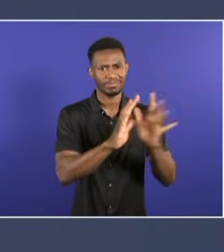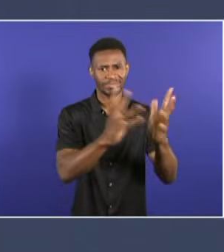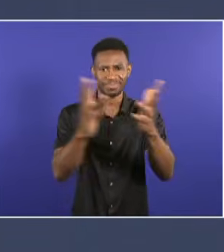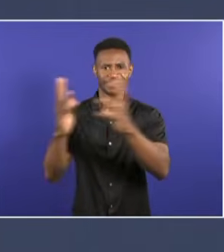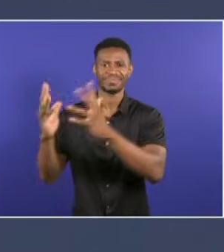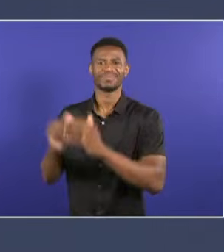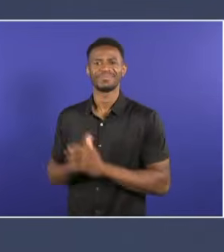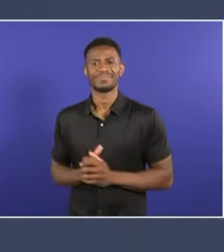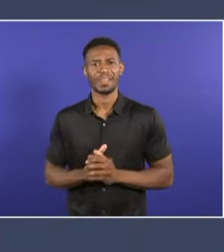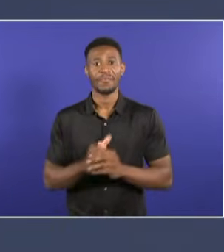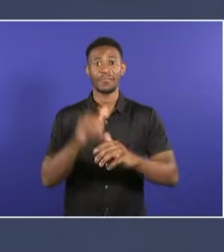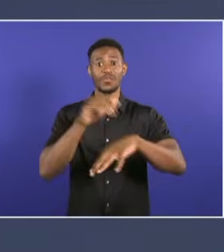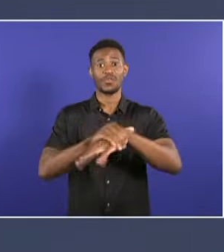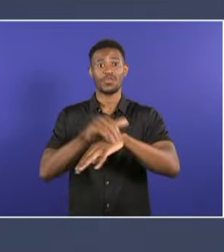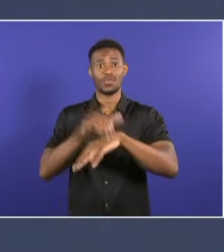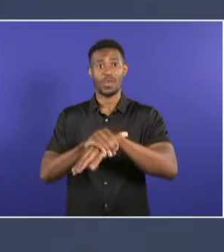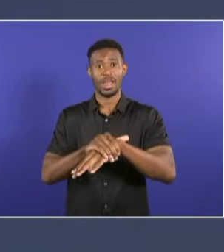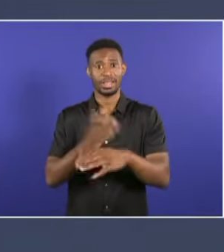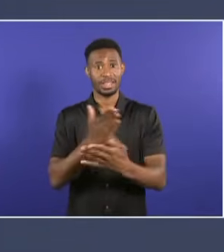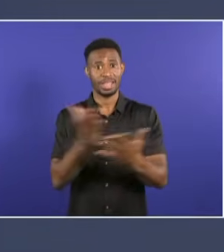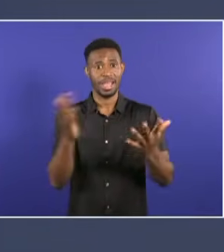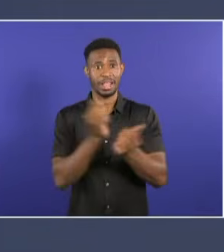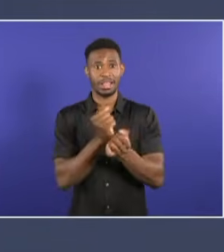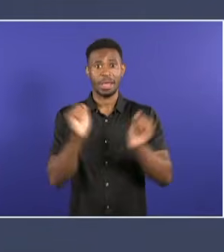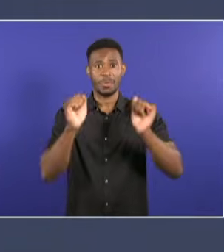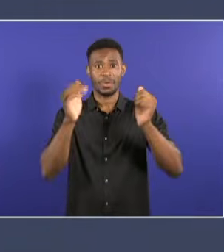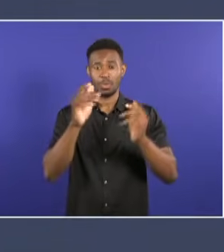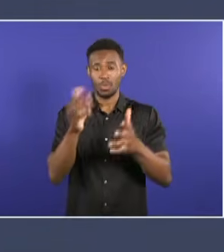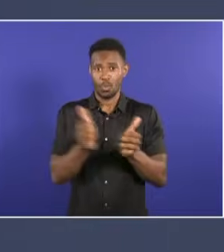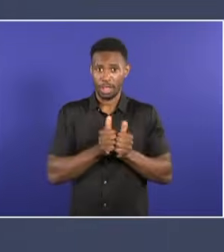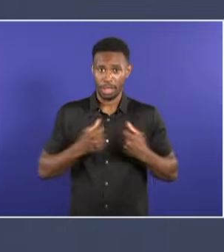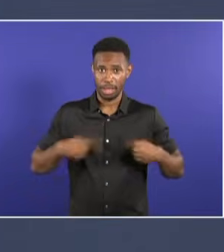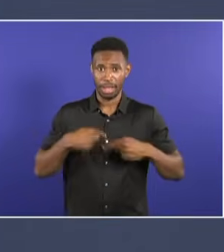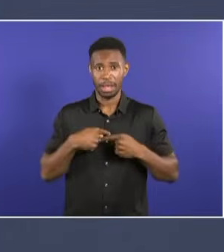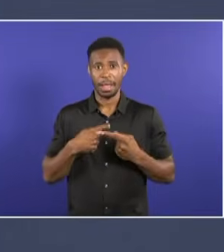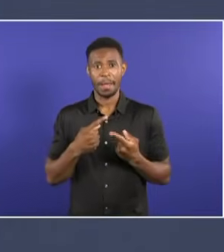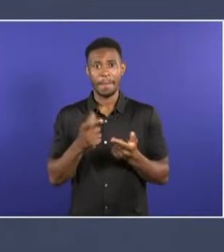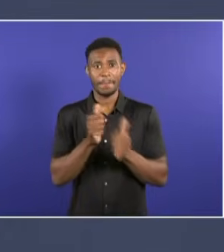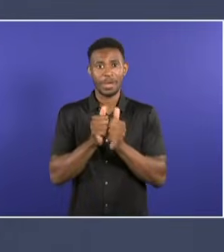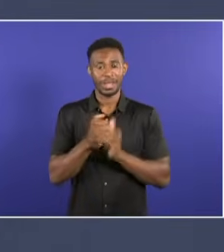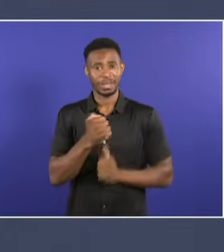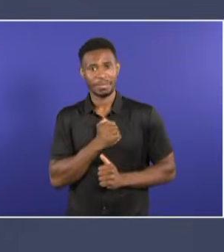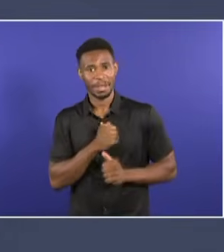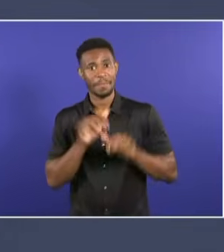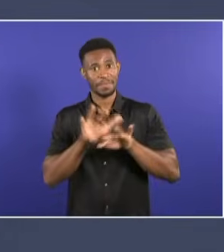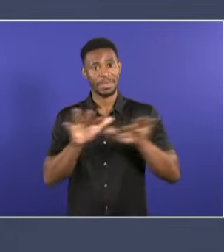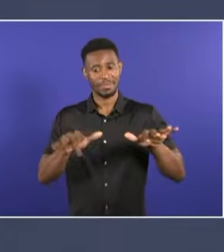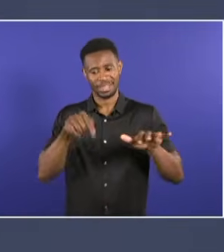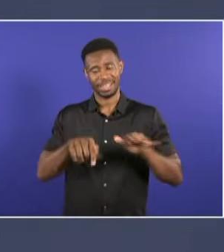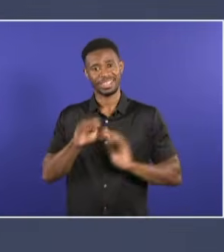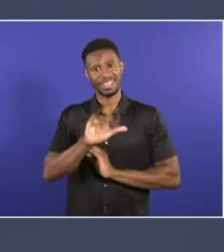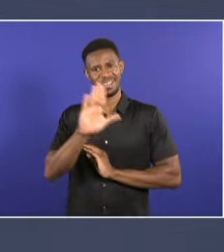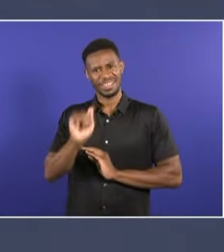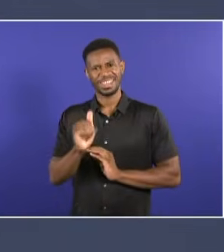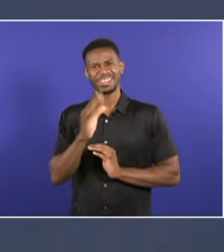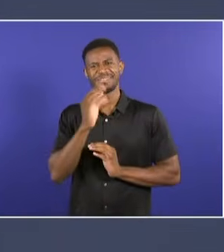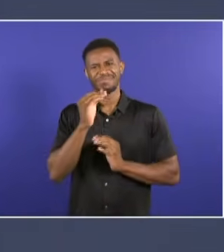Friends, Democrats, people of South Africa, Batlobo, Bantu Basimzansi Afrika,